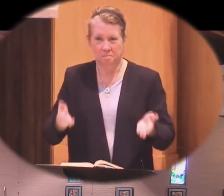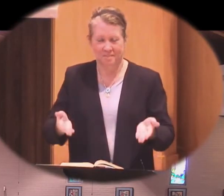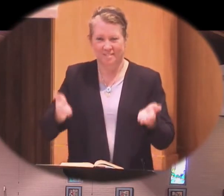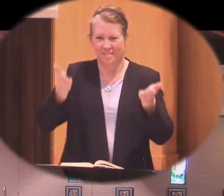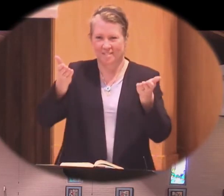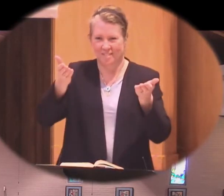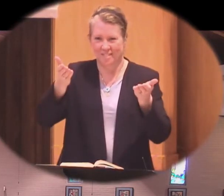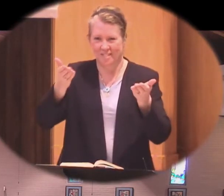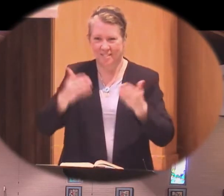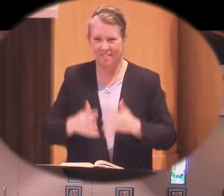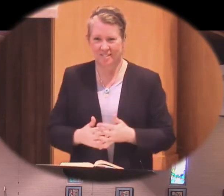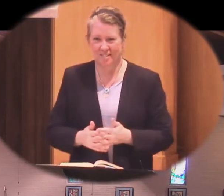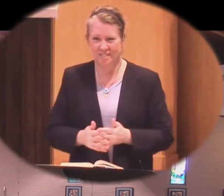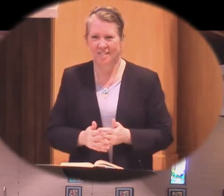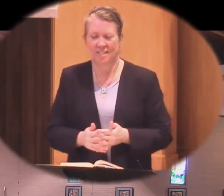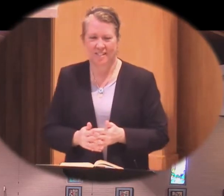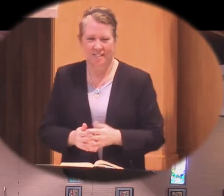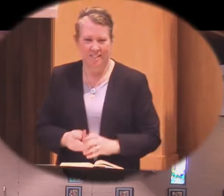stand.